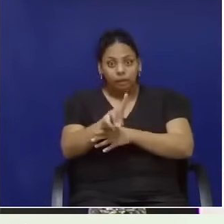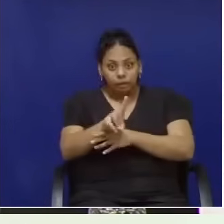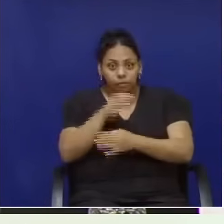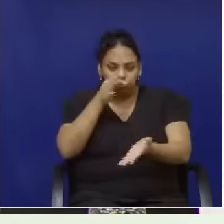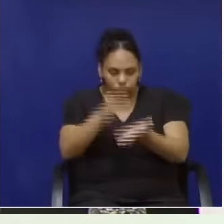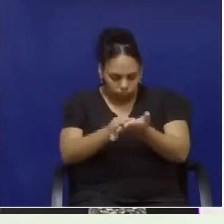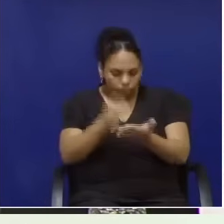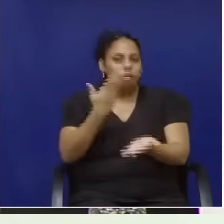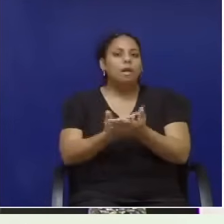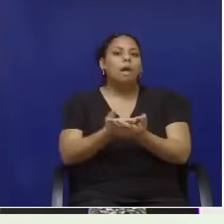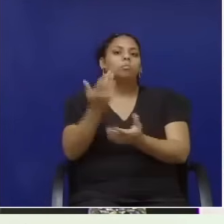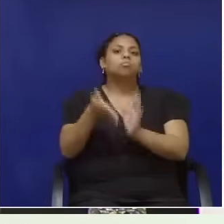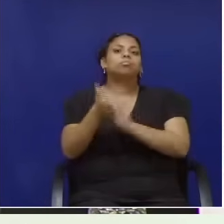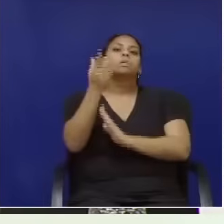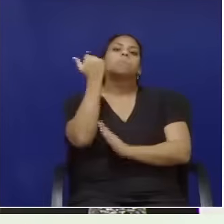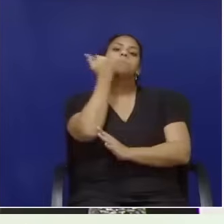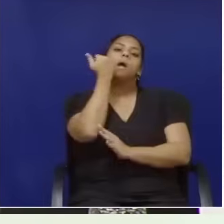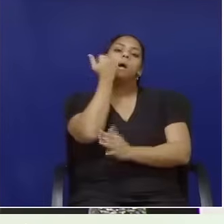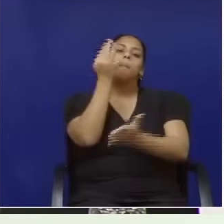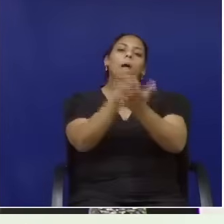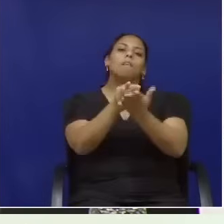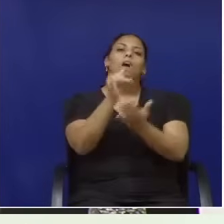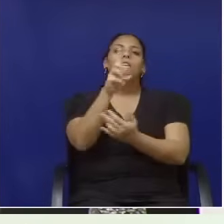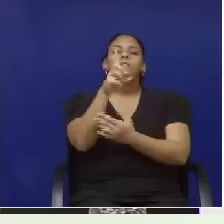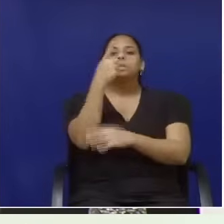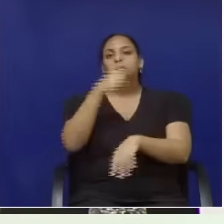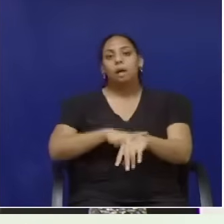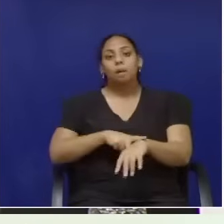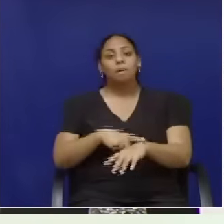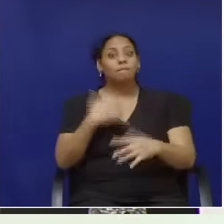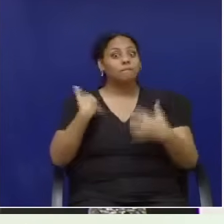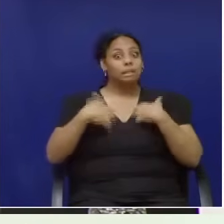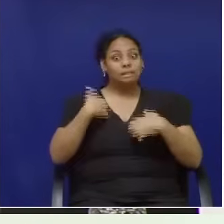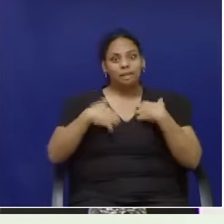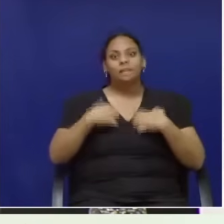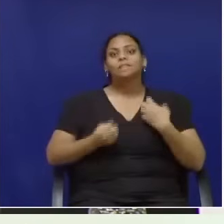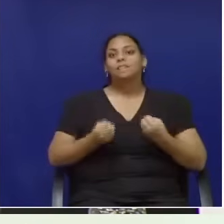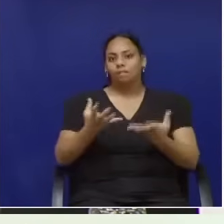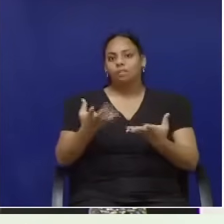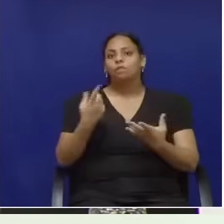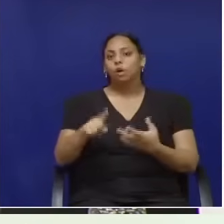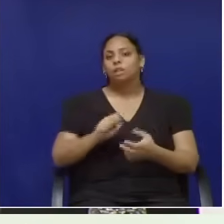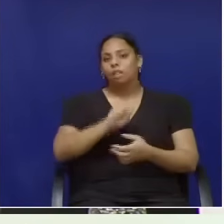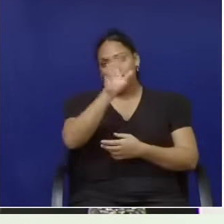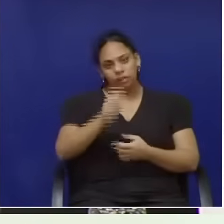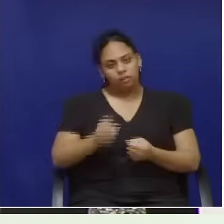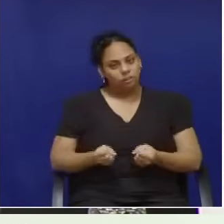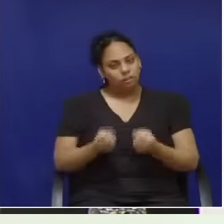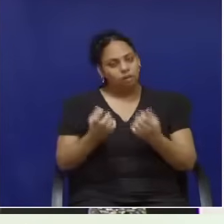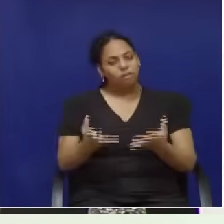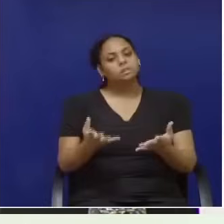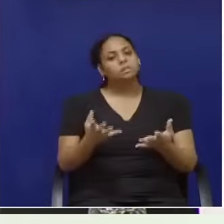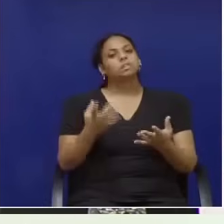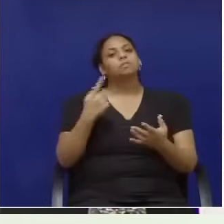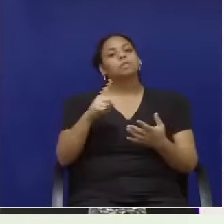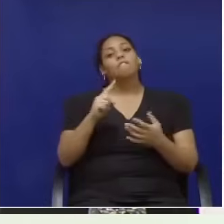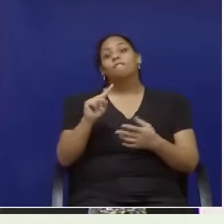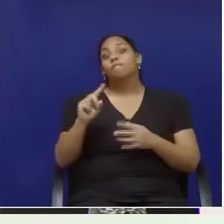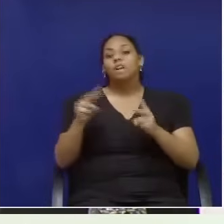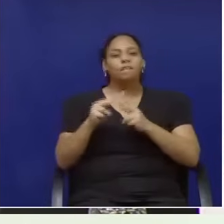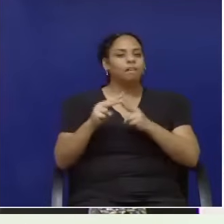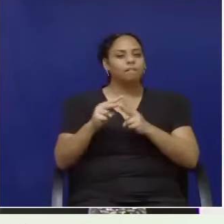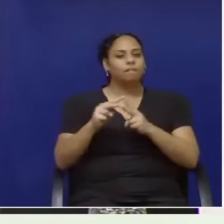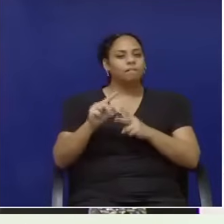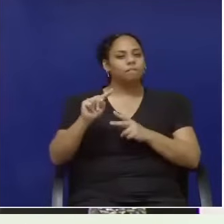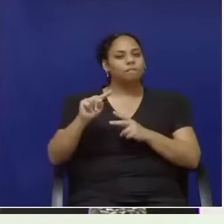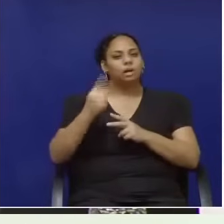the categories we're currently working on. I think, Chair, a very exciting service for South Africans to look forward to is for the very first time ever